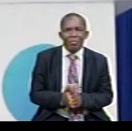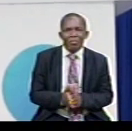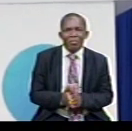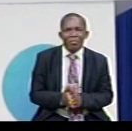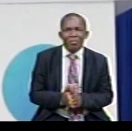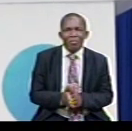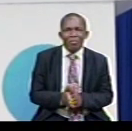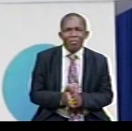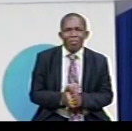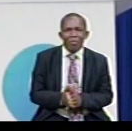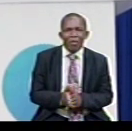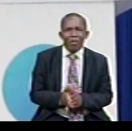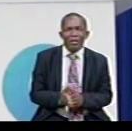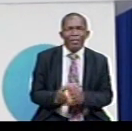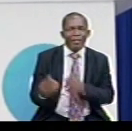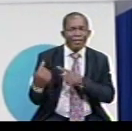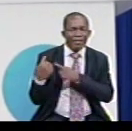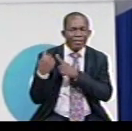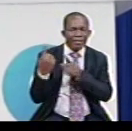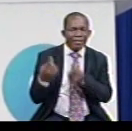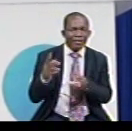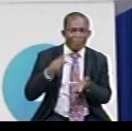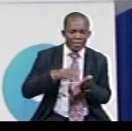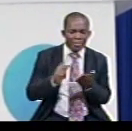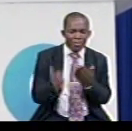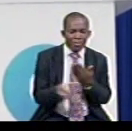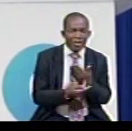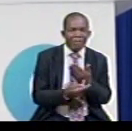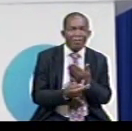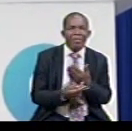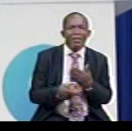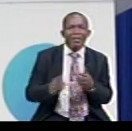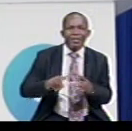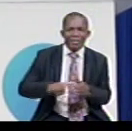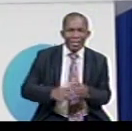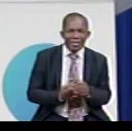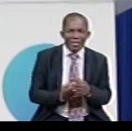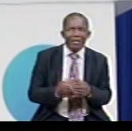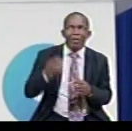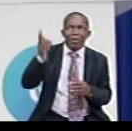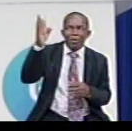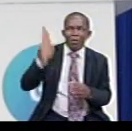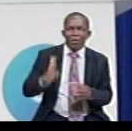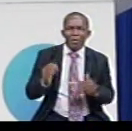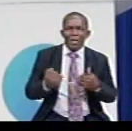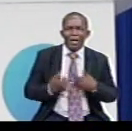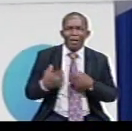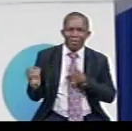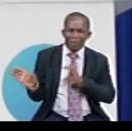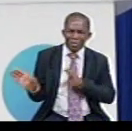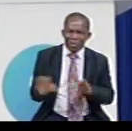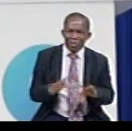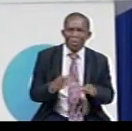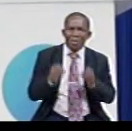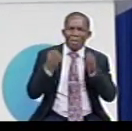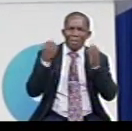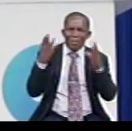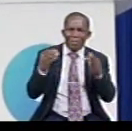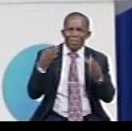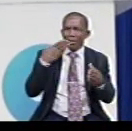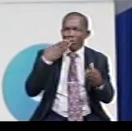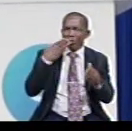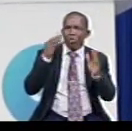Since the program began, God has done something spectacular in your life. Leave where you are,